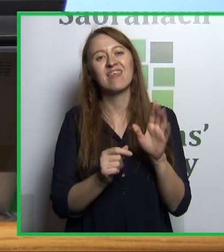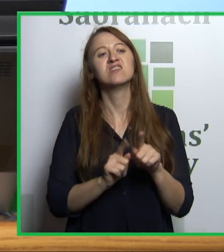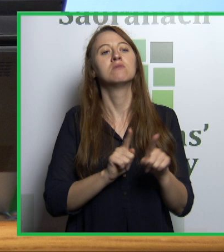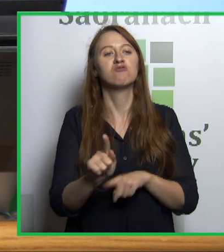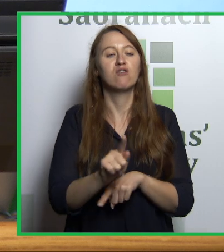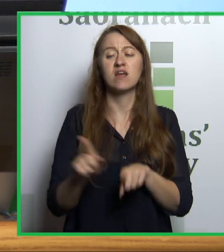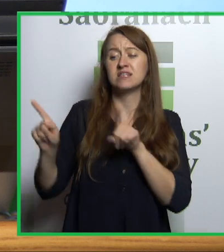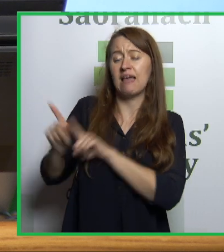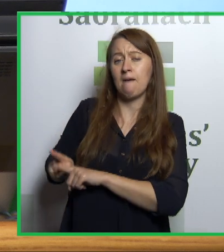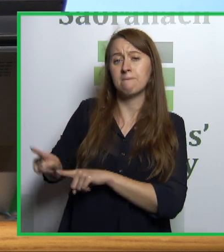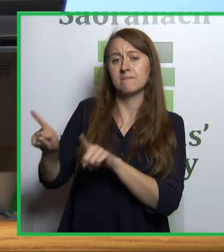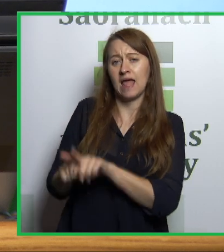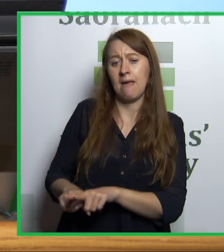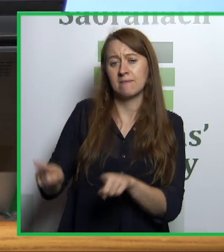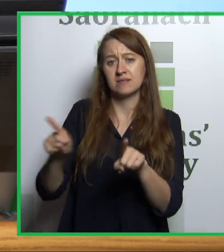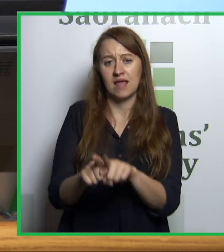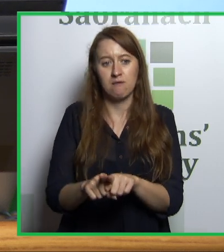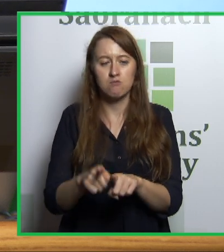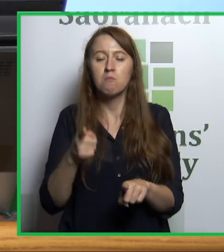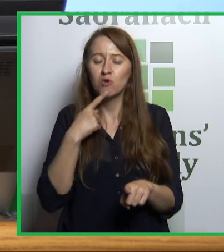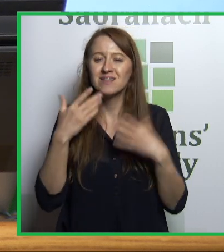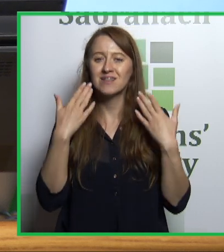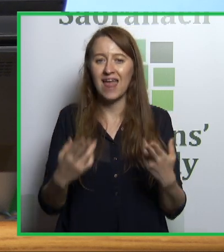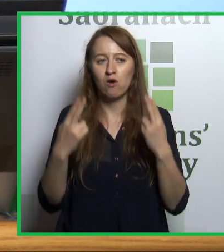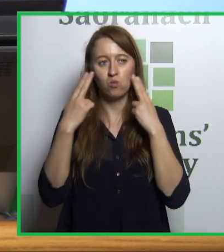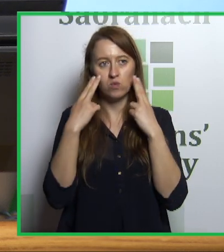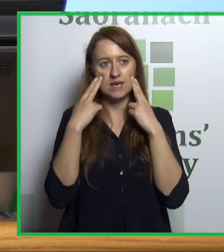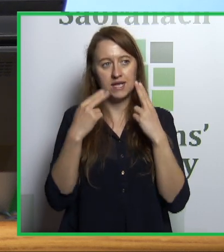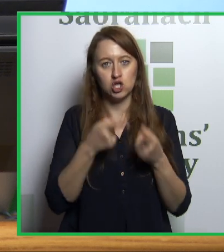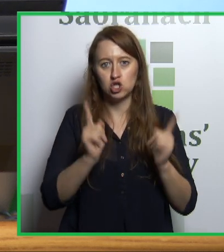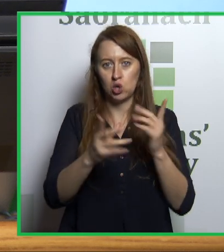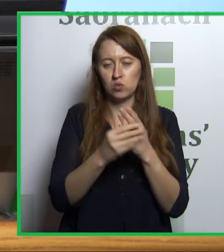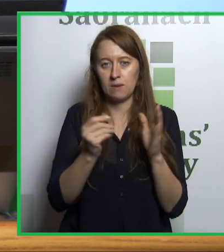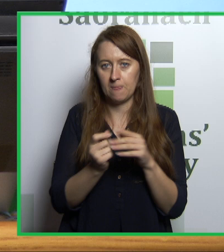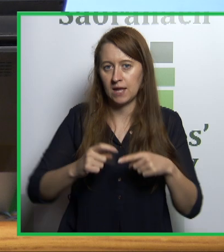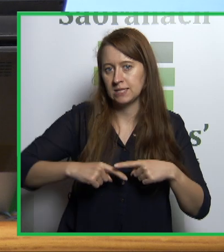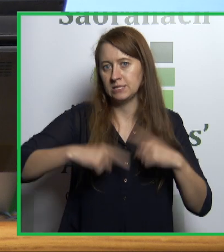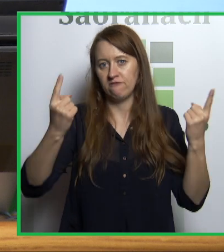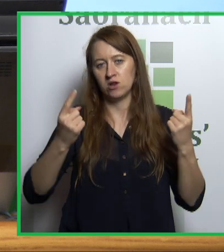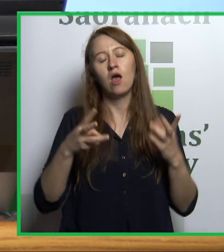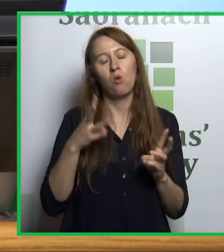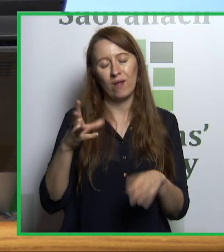know we will have to do something different, and that something will emerge again as we keep moving through.